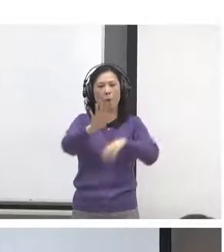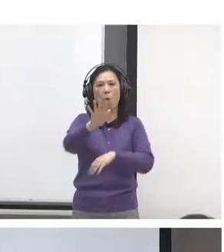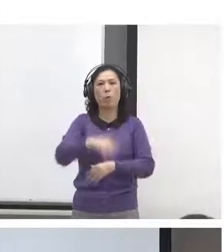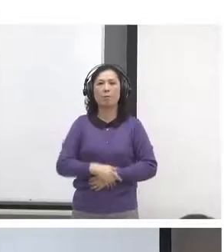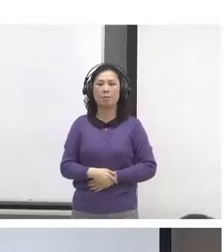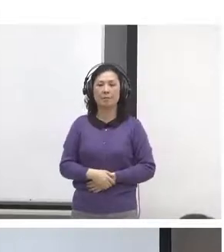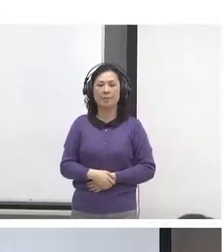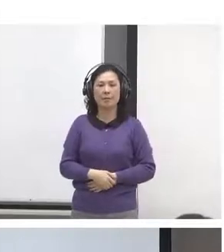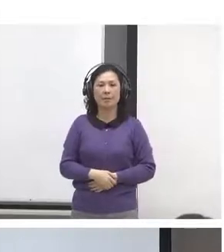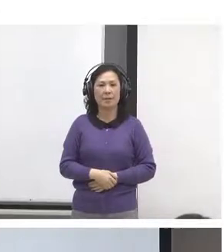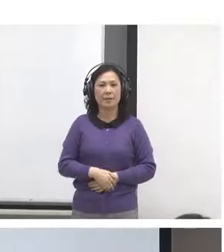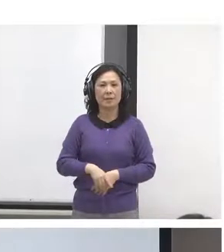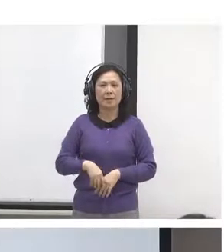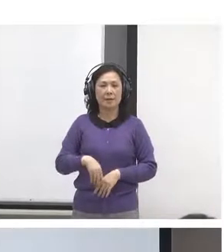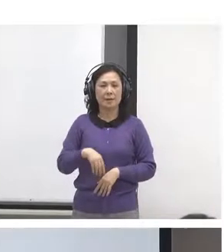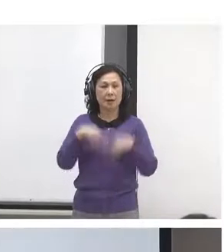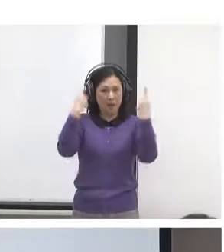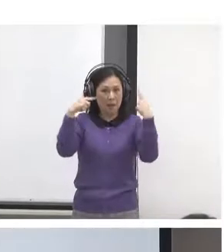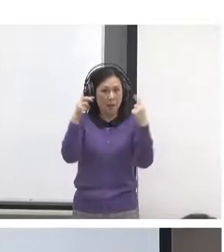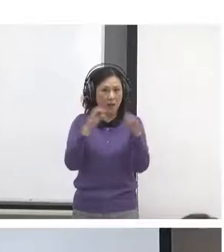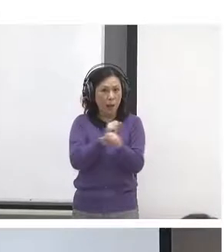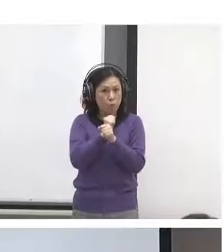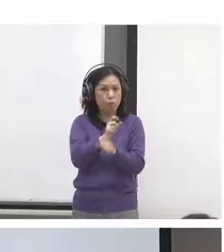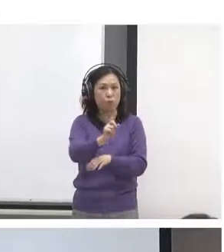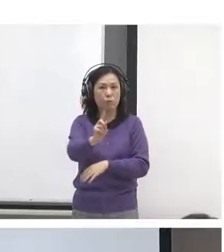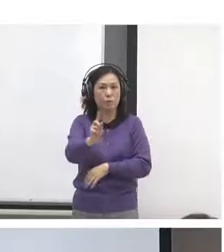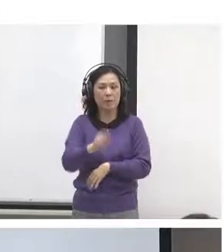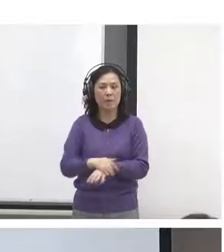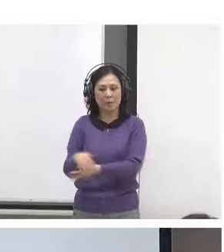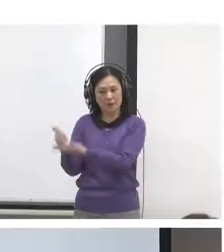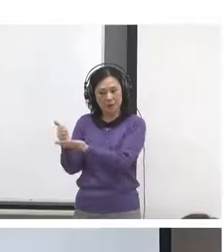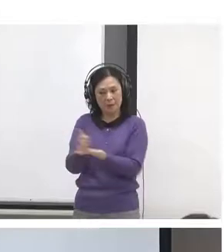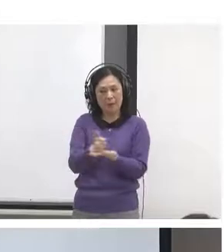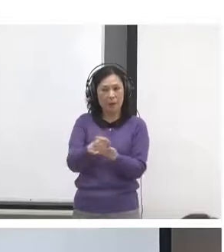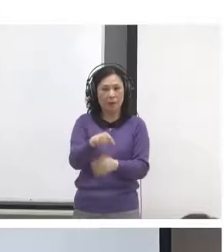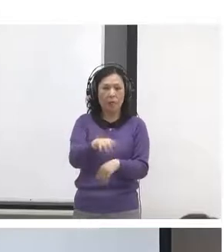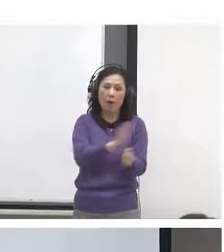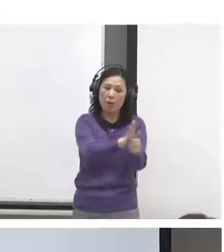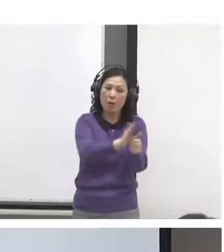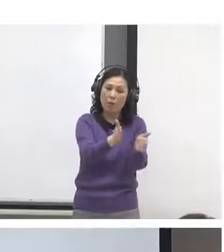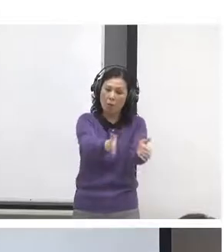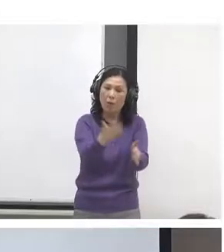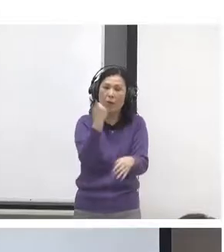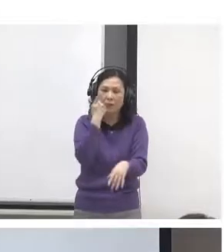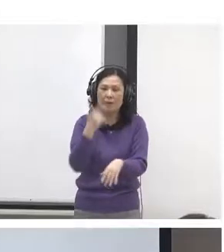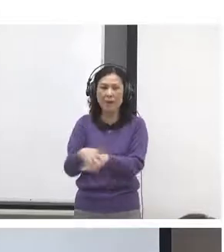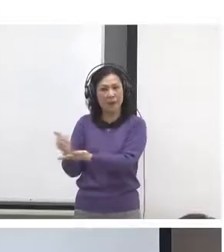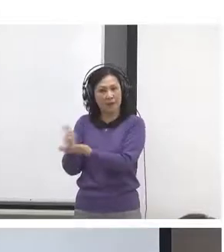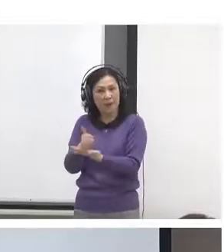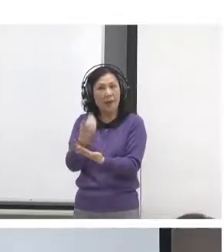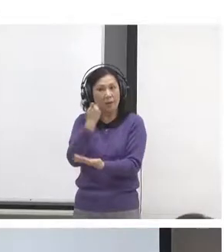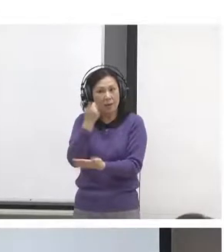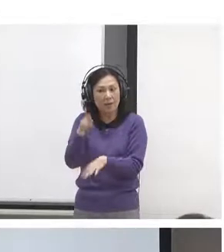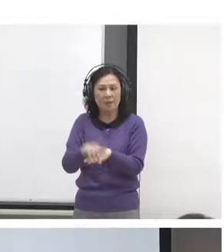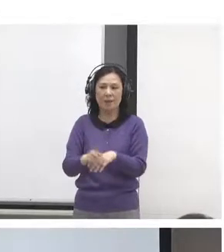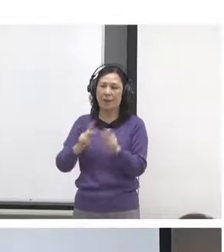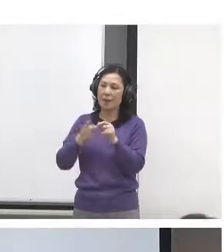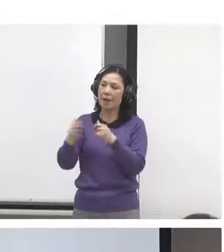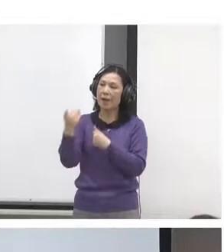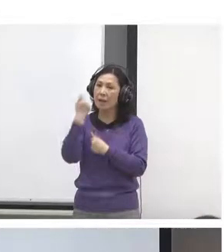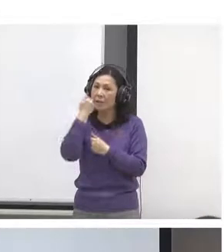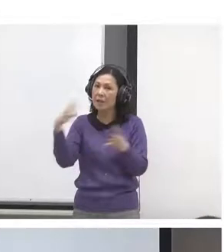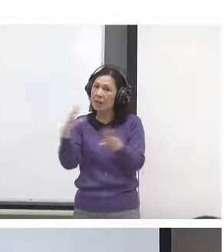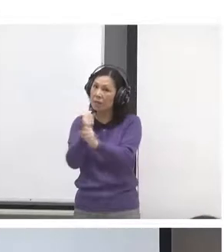who we invite, who we collaborate with, and how we amplify a variety of